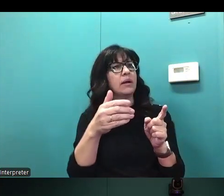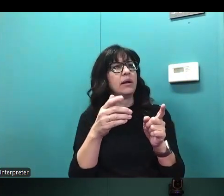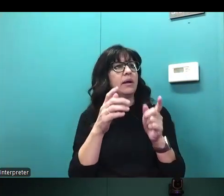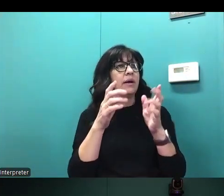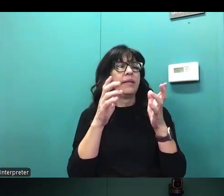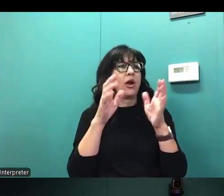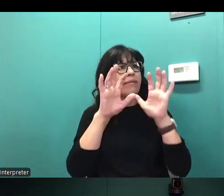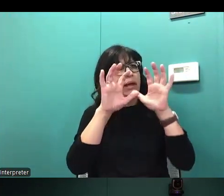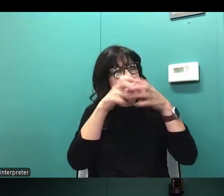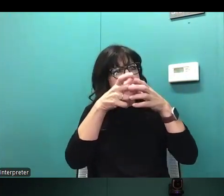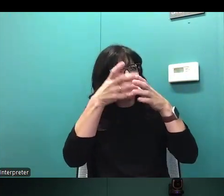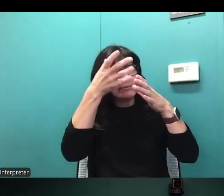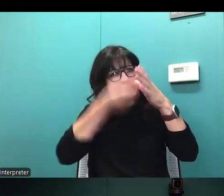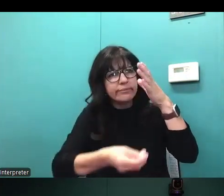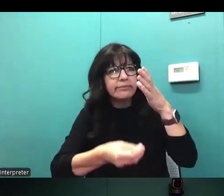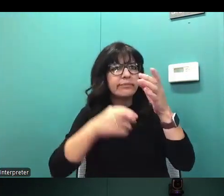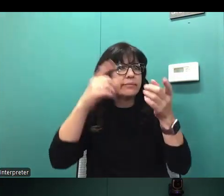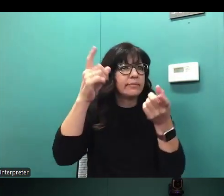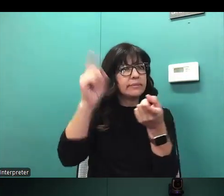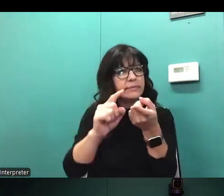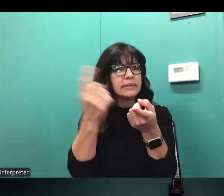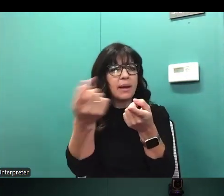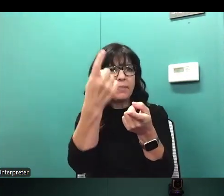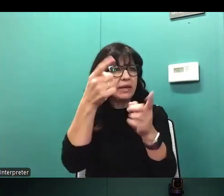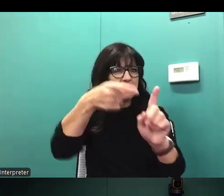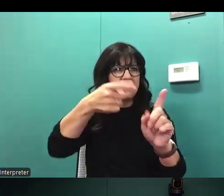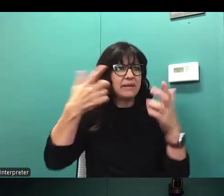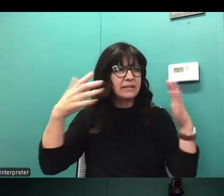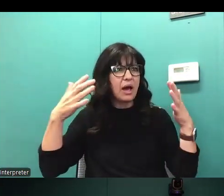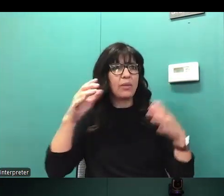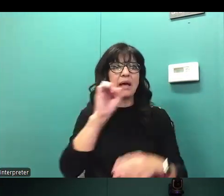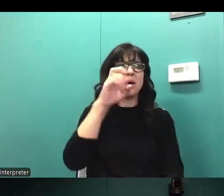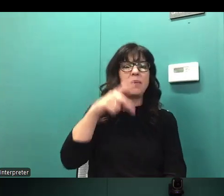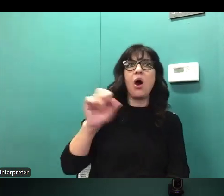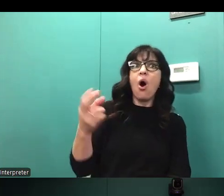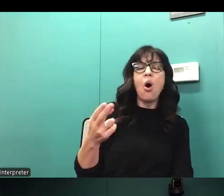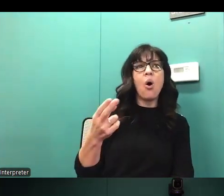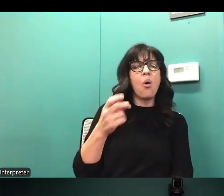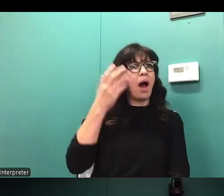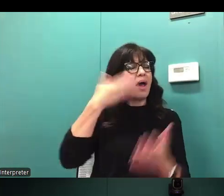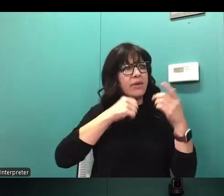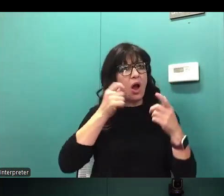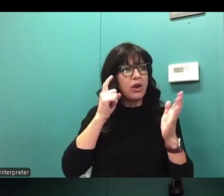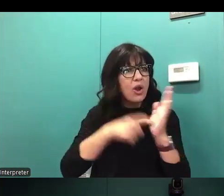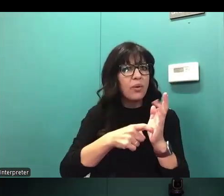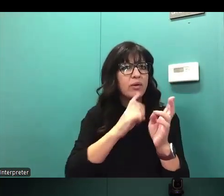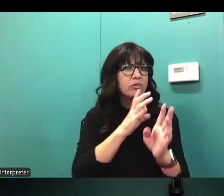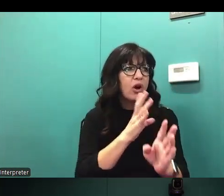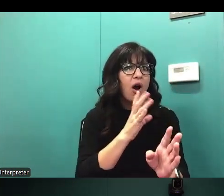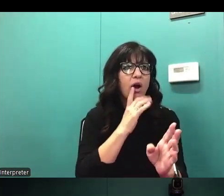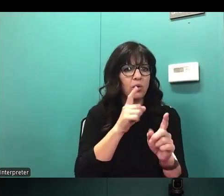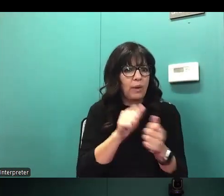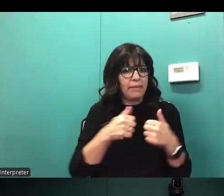reduction issue, they've got, you know, those kinds of things, and the speech pathologist will be like, oh, I haven't noticed that because they don't talk enough sometimes